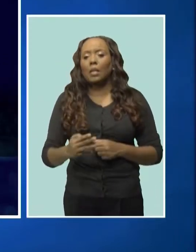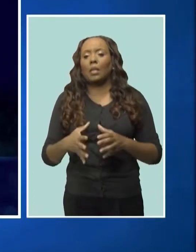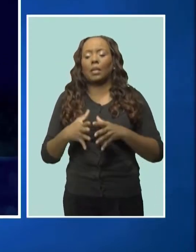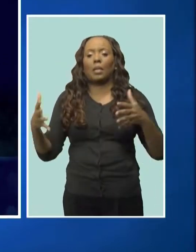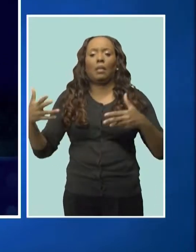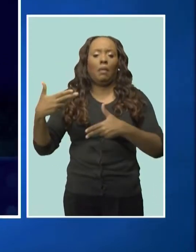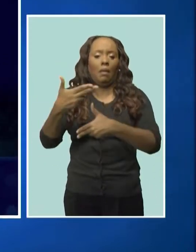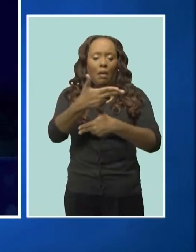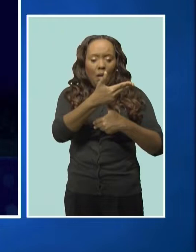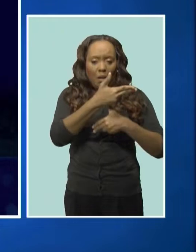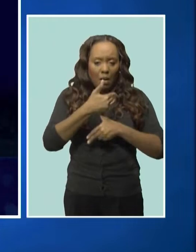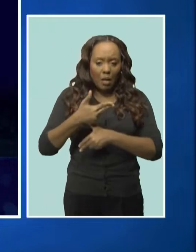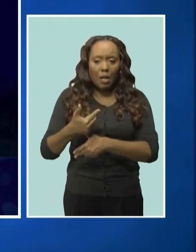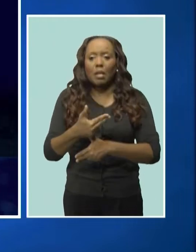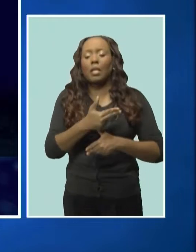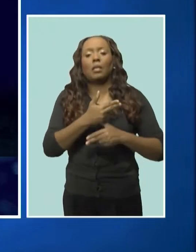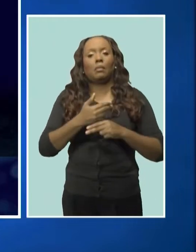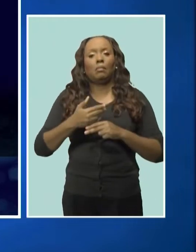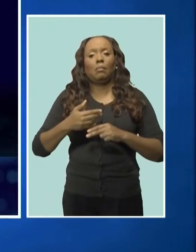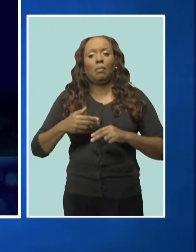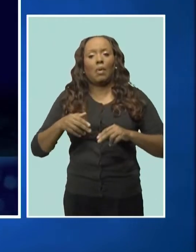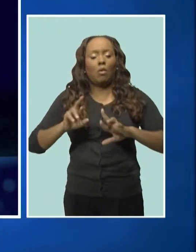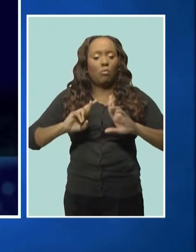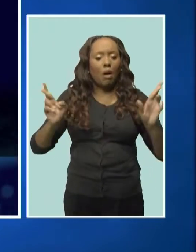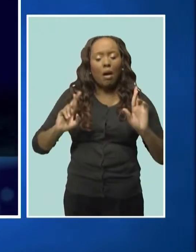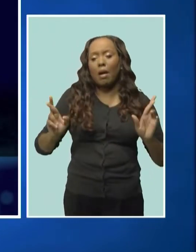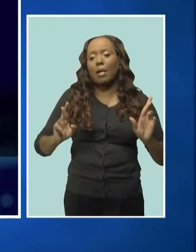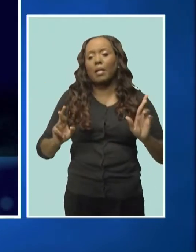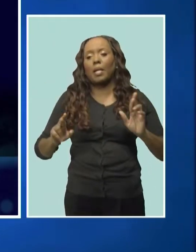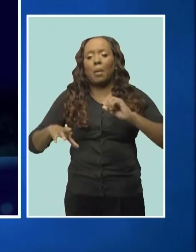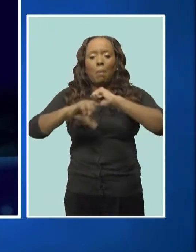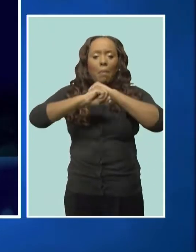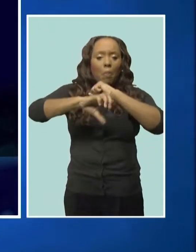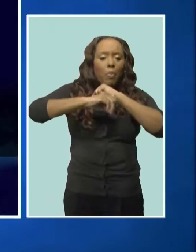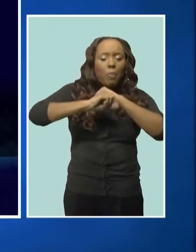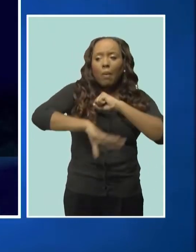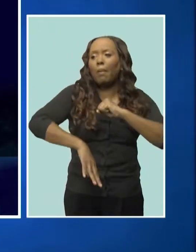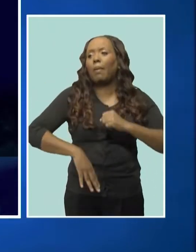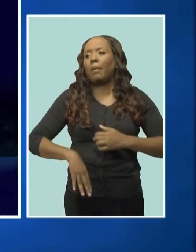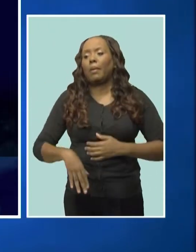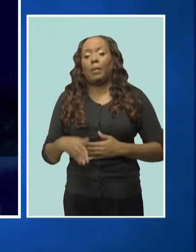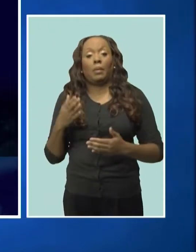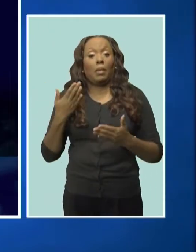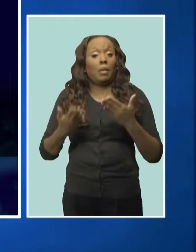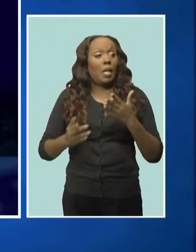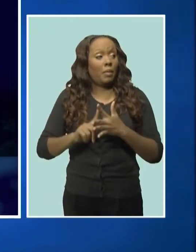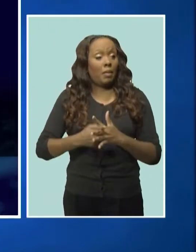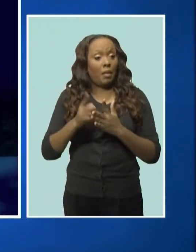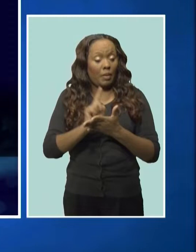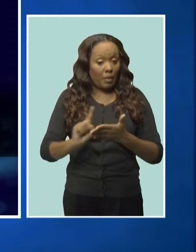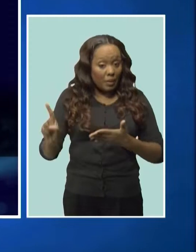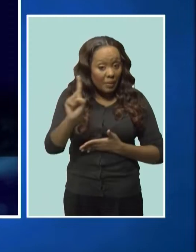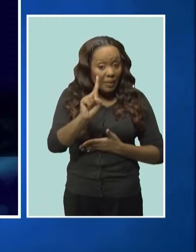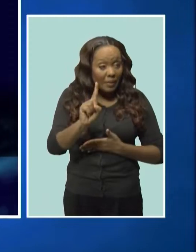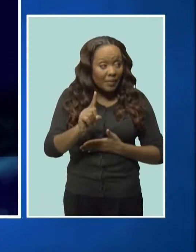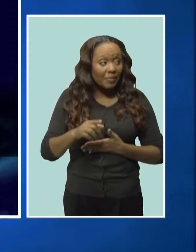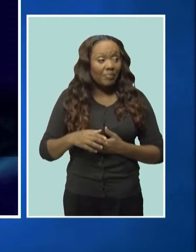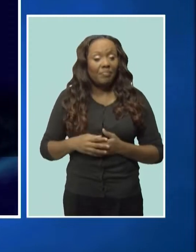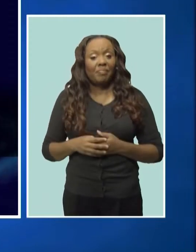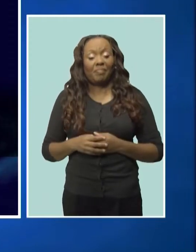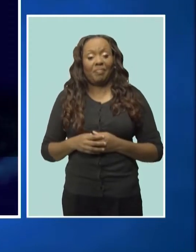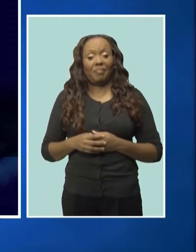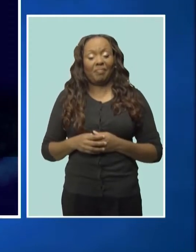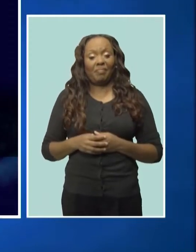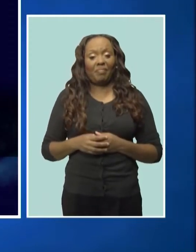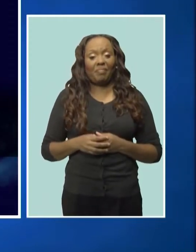hurricane preparedness PSAs and things coming out from as early as next week. And this is